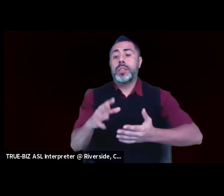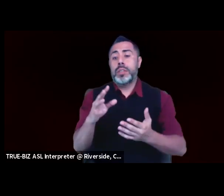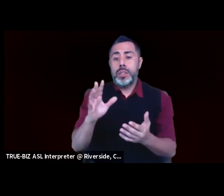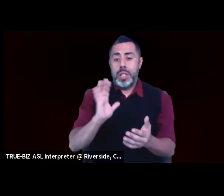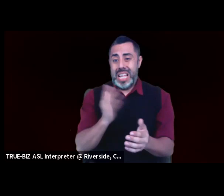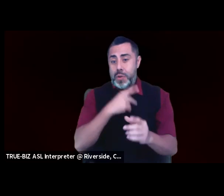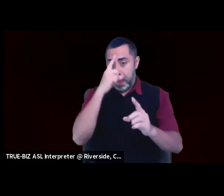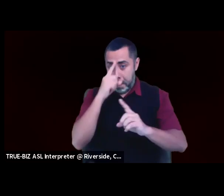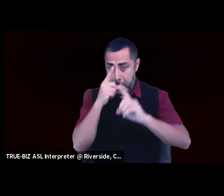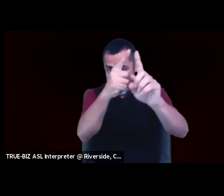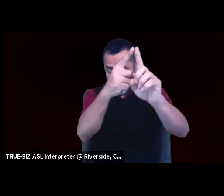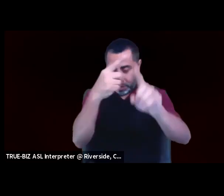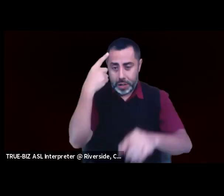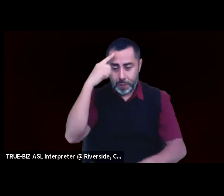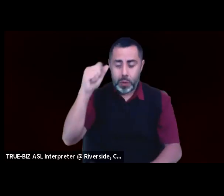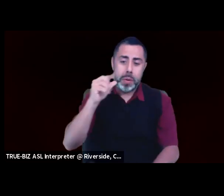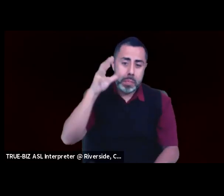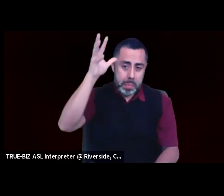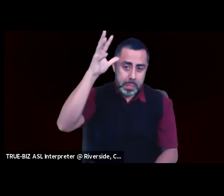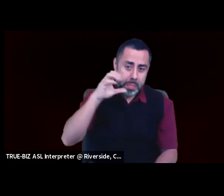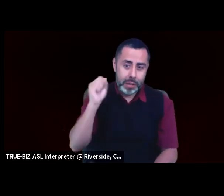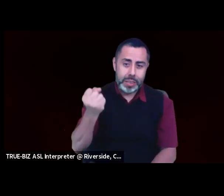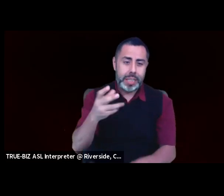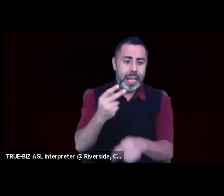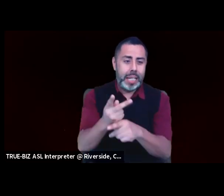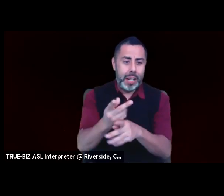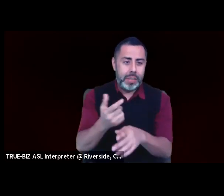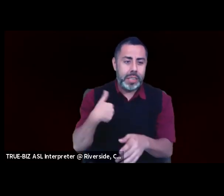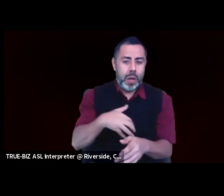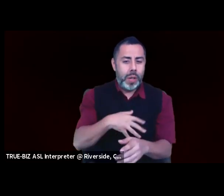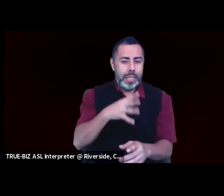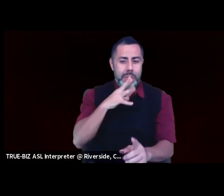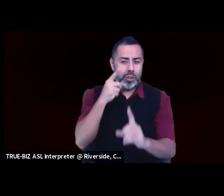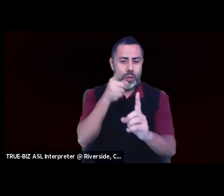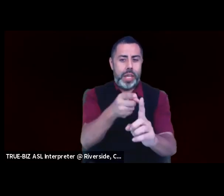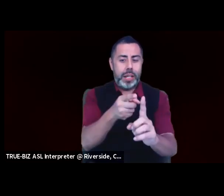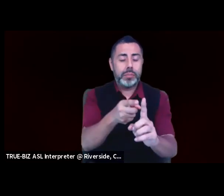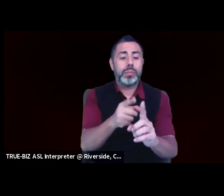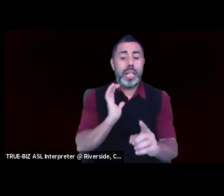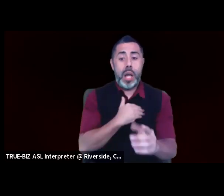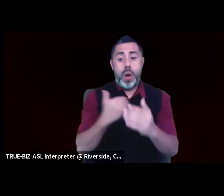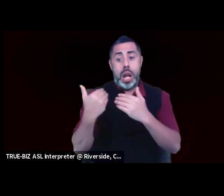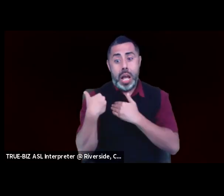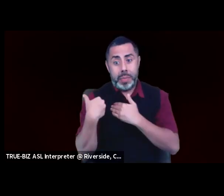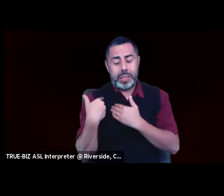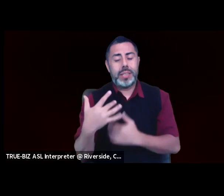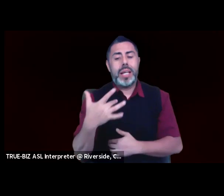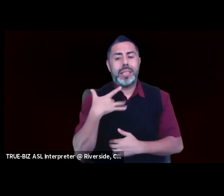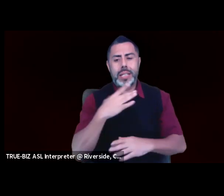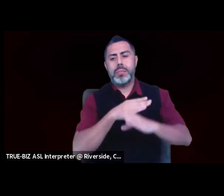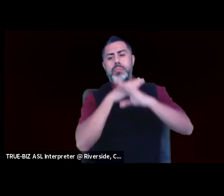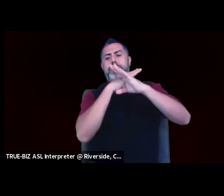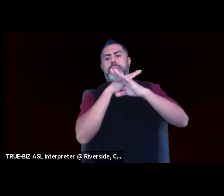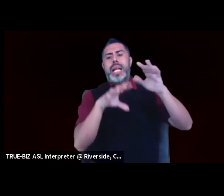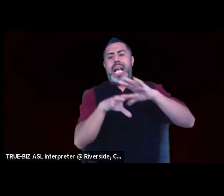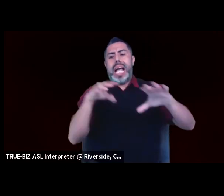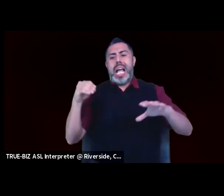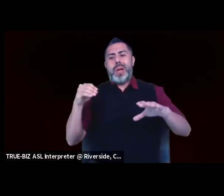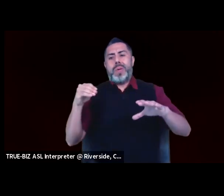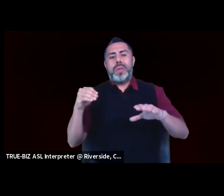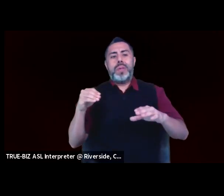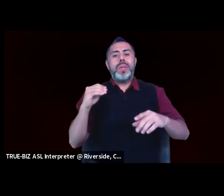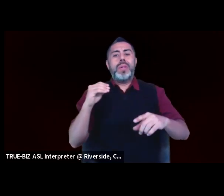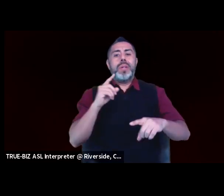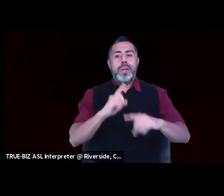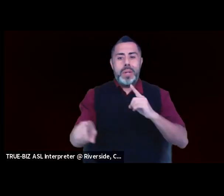caregivers, our caregiving obligations have long shut us out of spaces and shut us in. While we're full-time